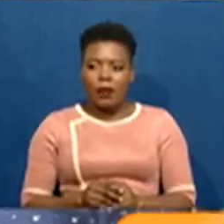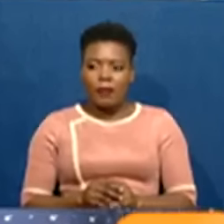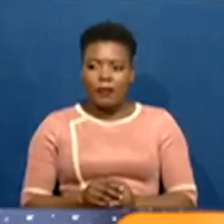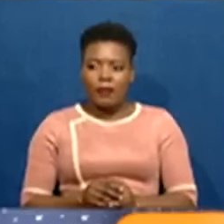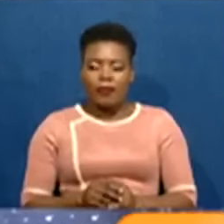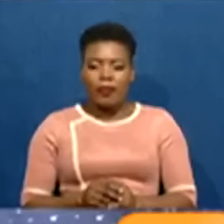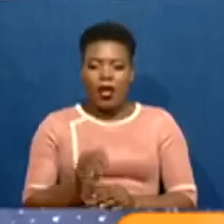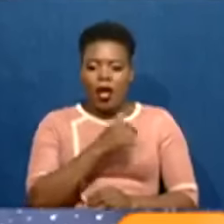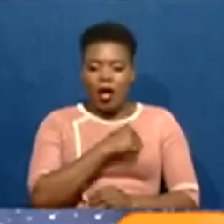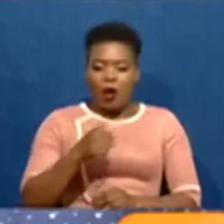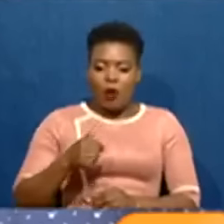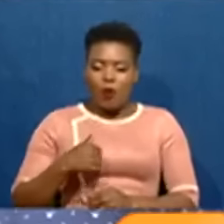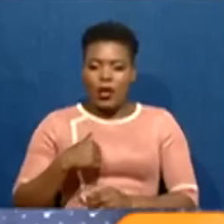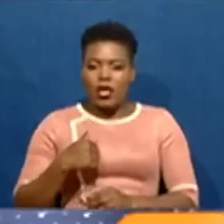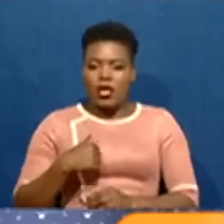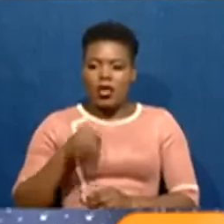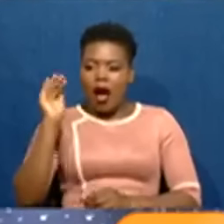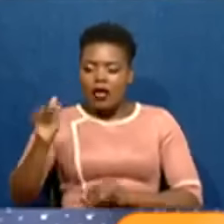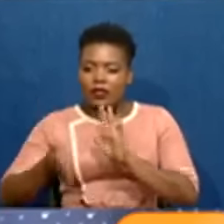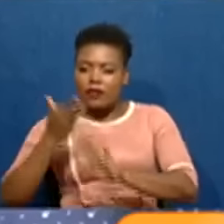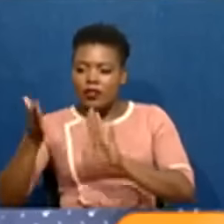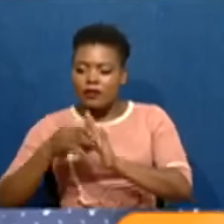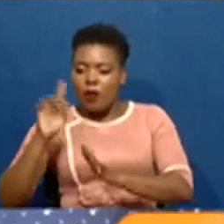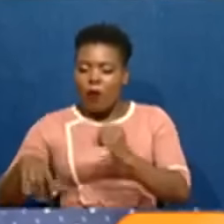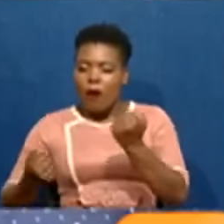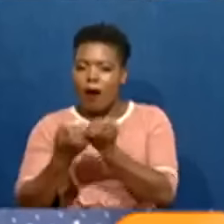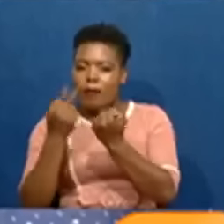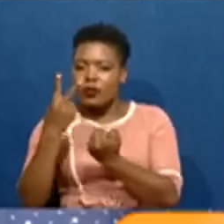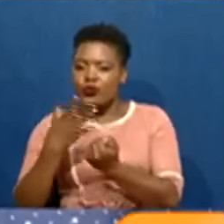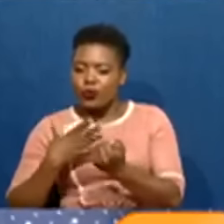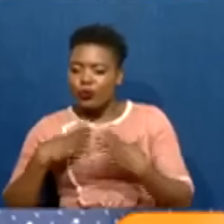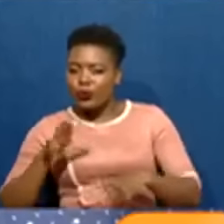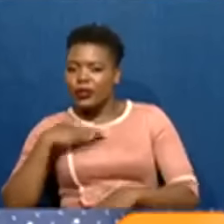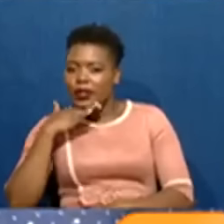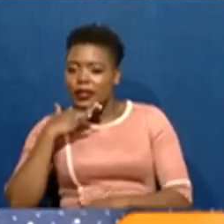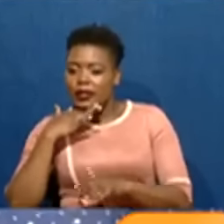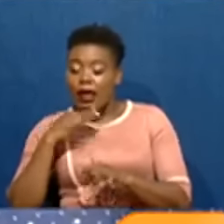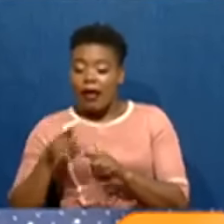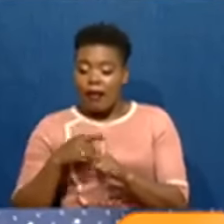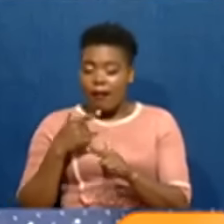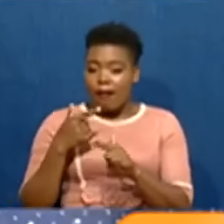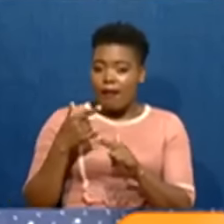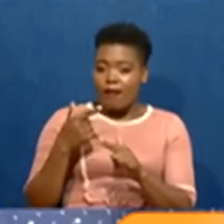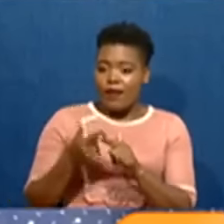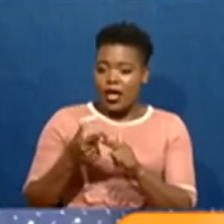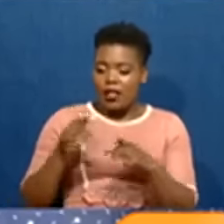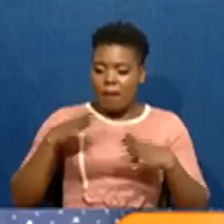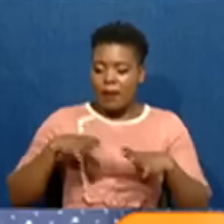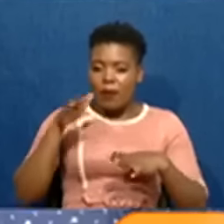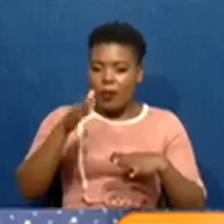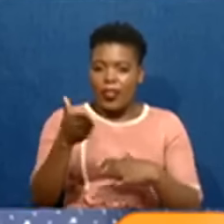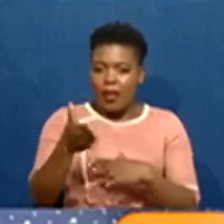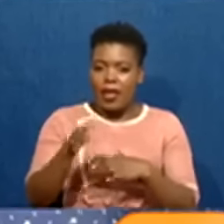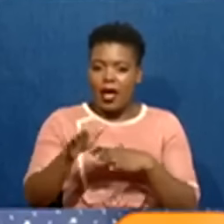We inquired very fast what happened. We were told by the local